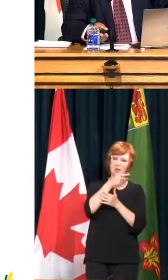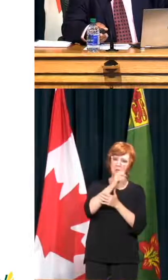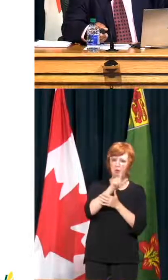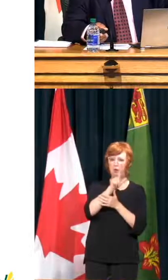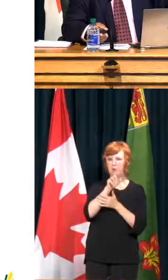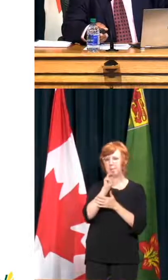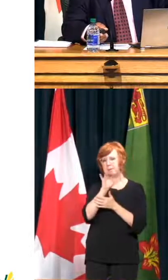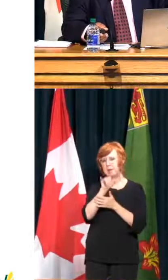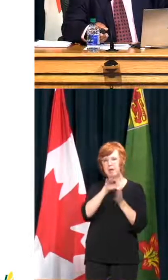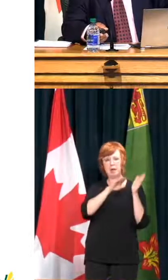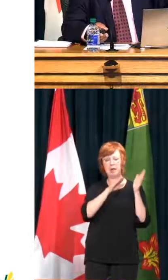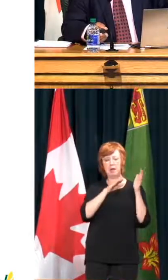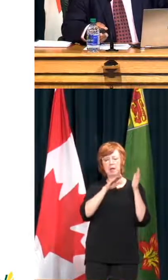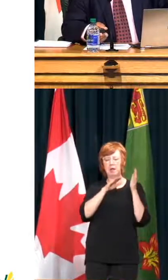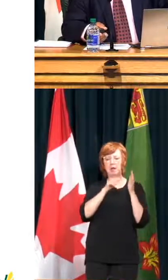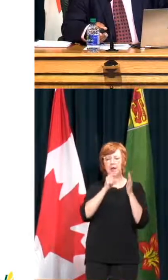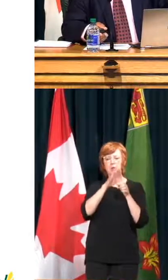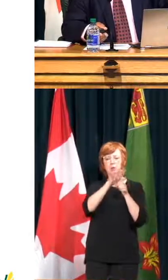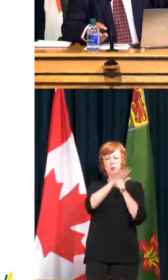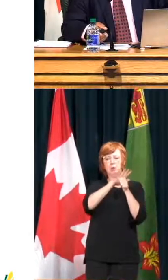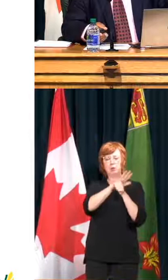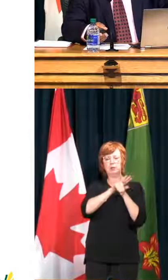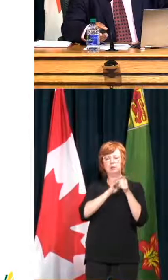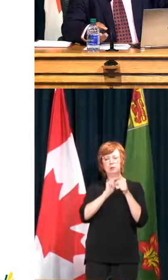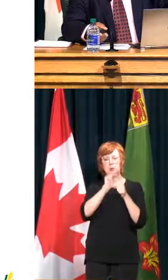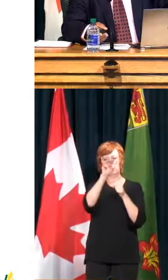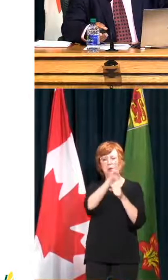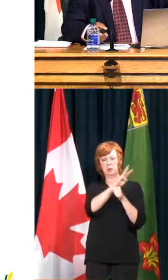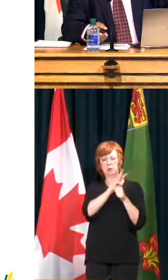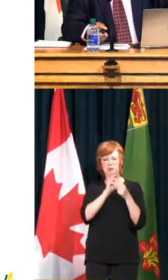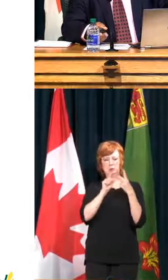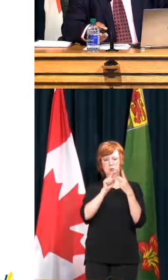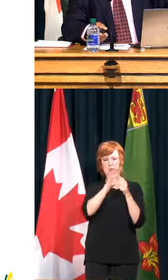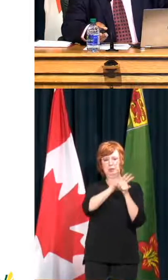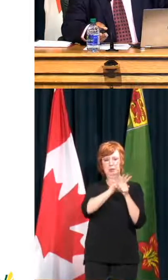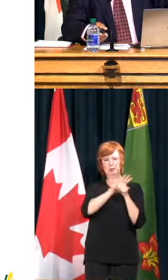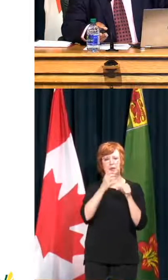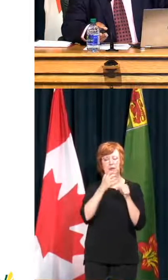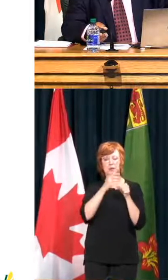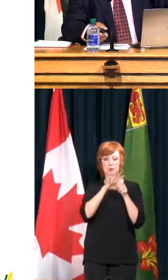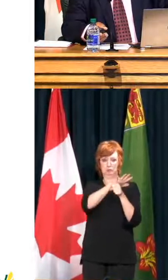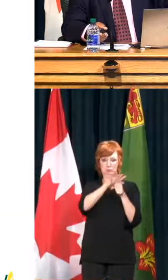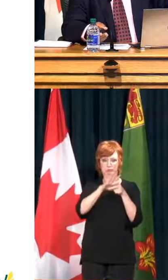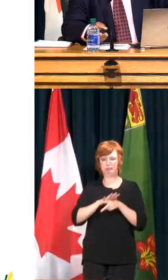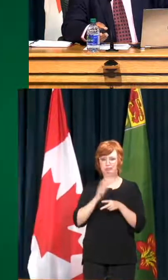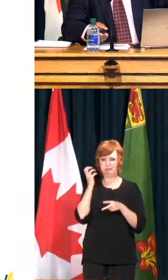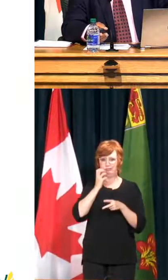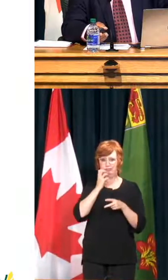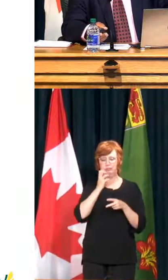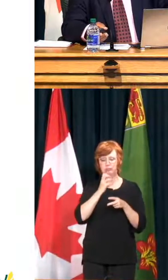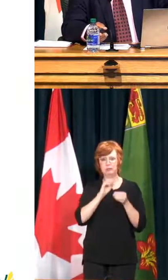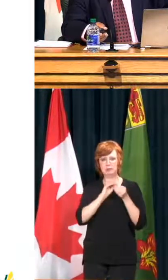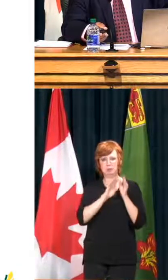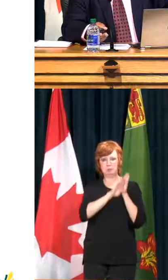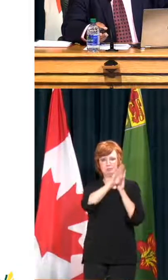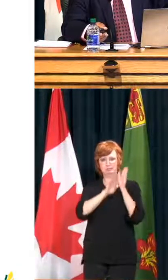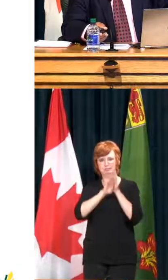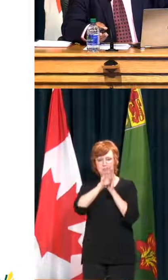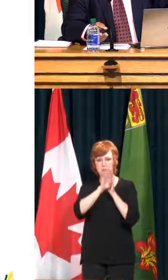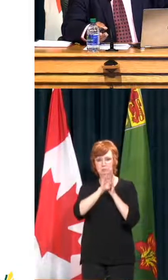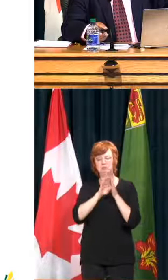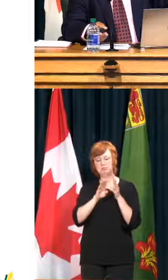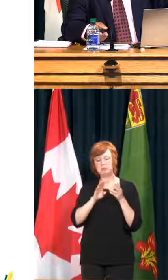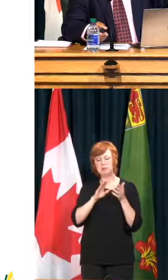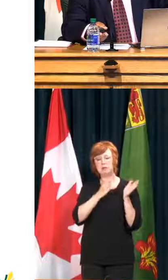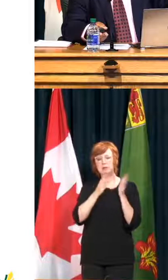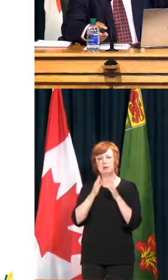outbreaks, mostly in the northwest. And then on the smaller peaks on the right side, we will continue to see